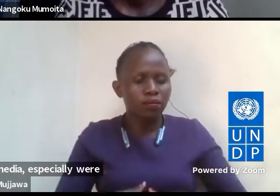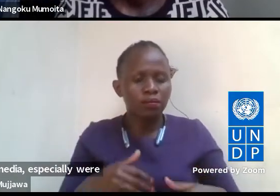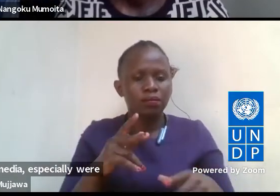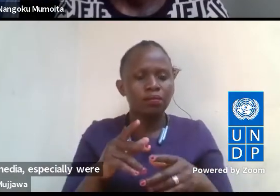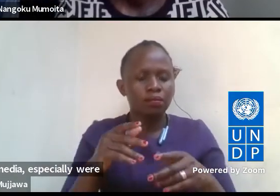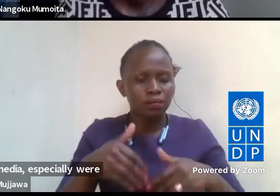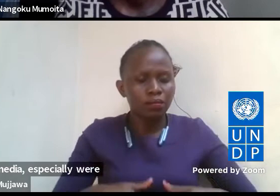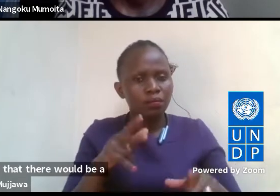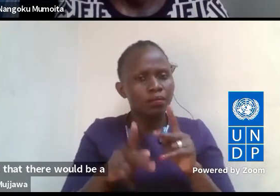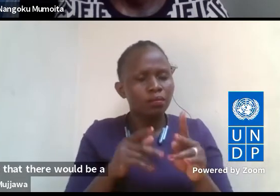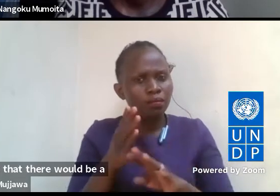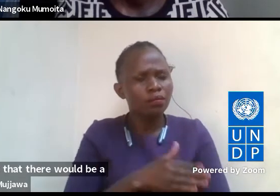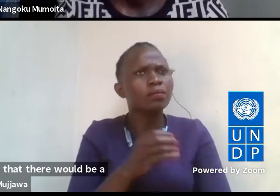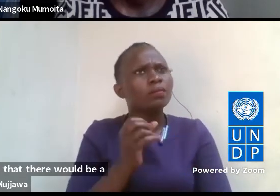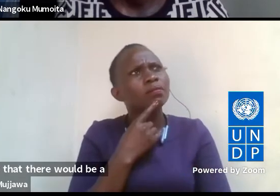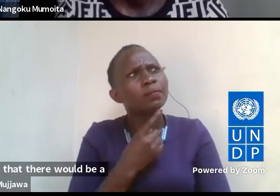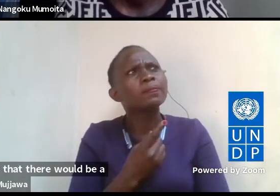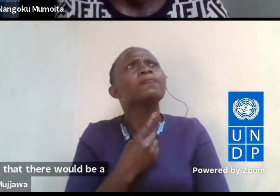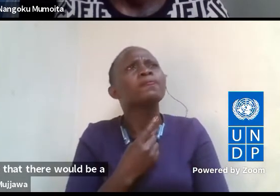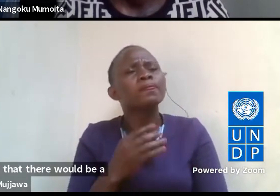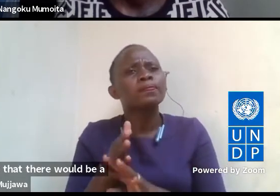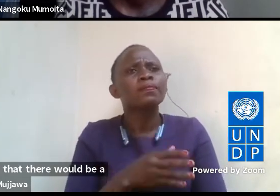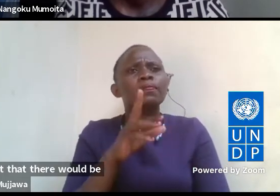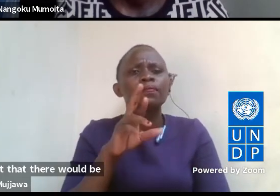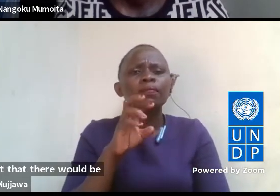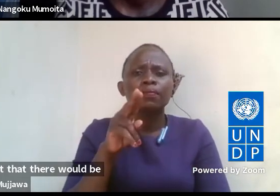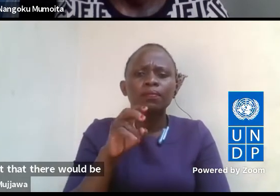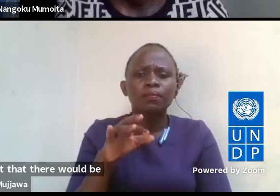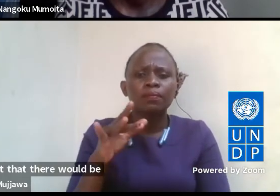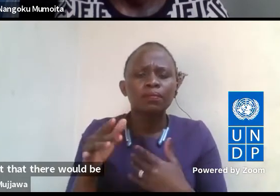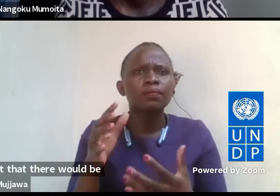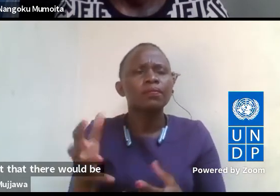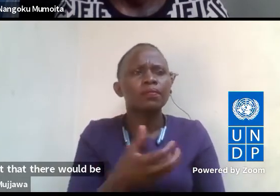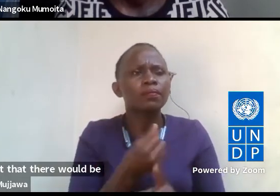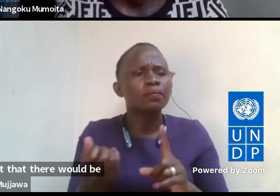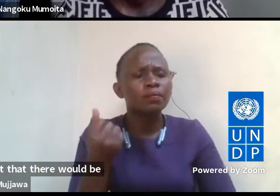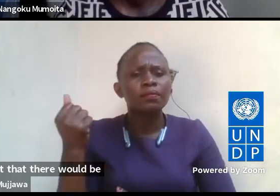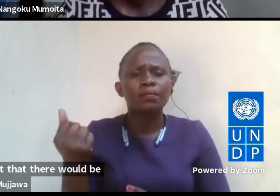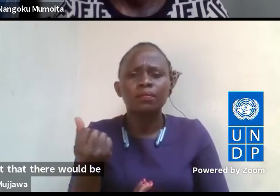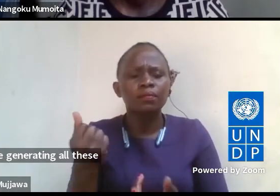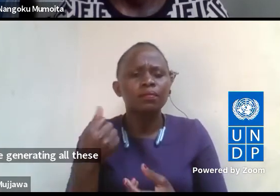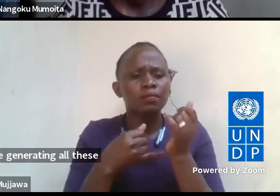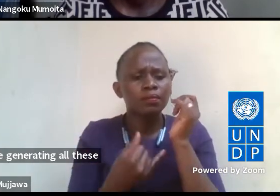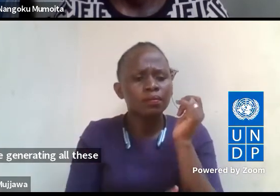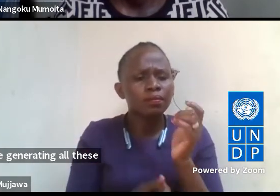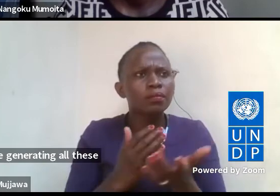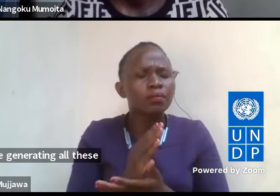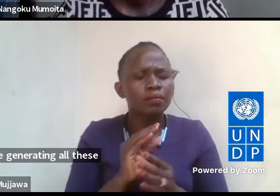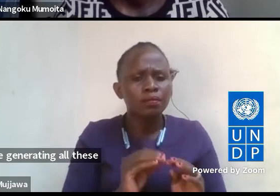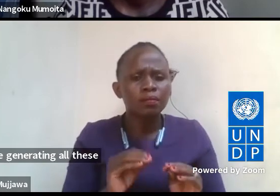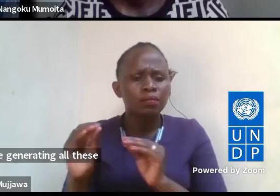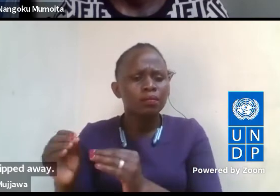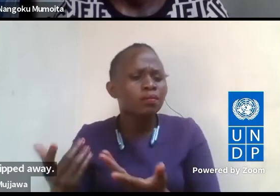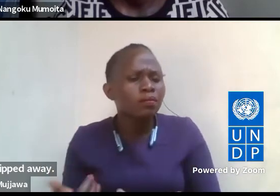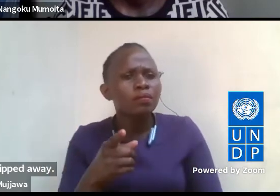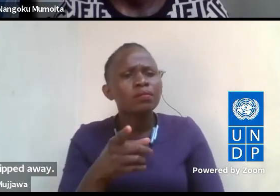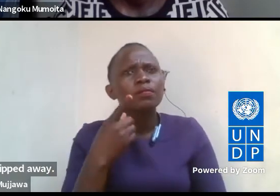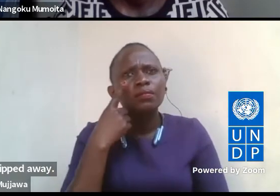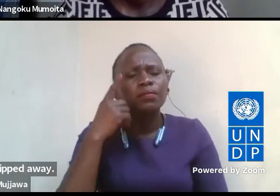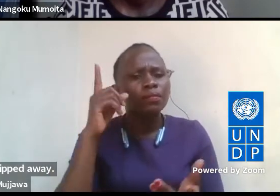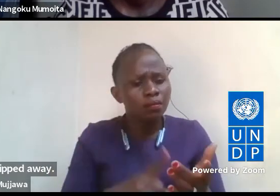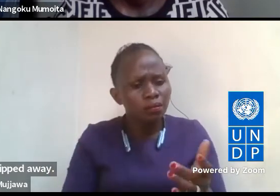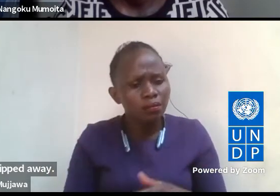be refineries here and that we would be generating all these jobs here. It appears those are going to be shipped away. What are you seeing? Where are